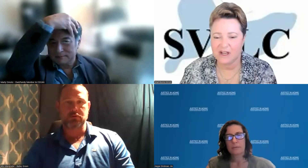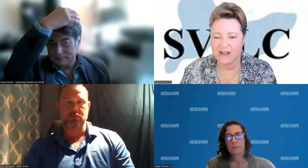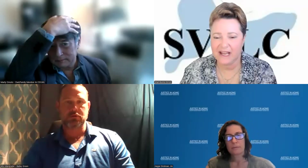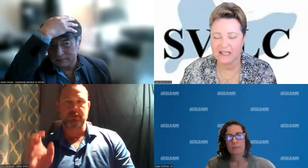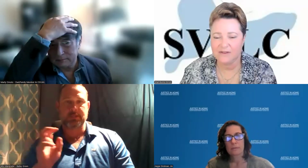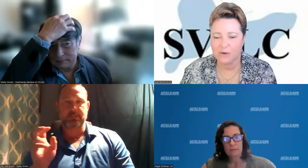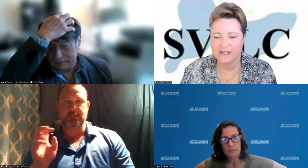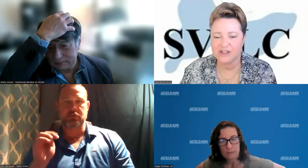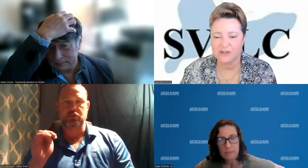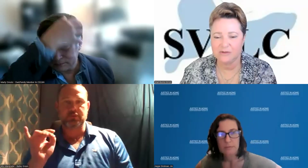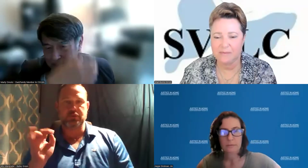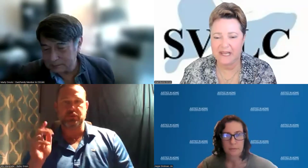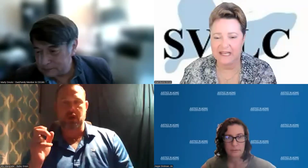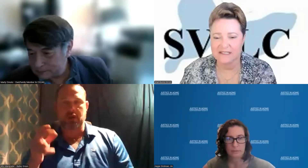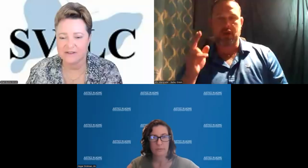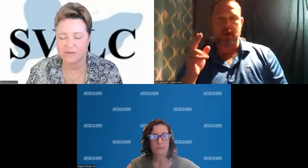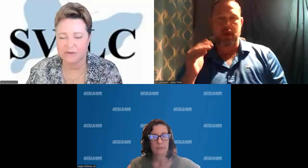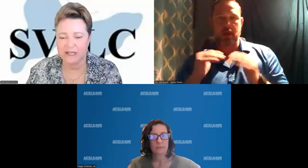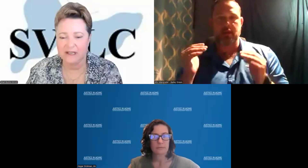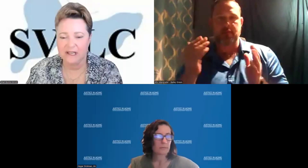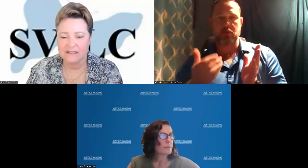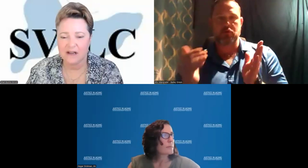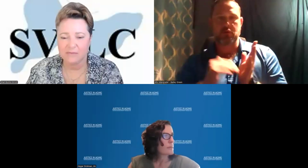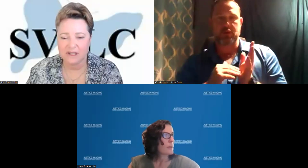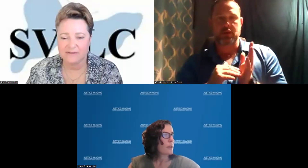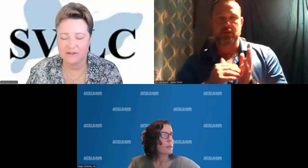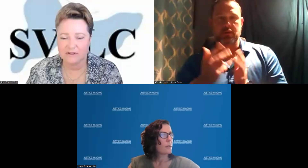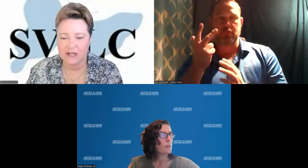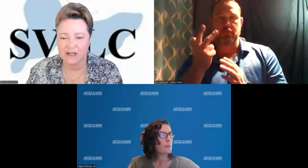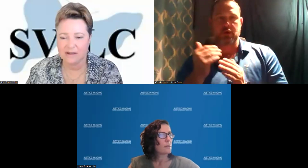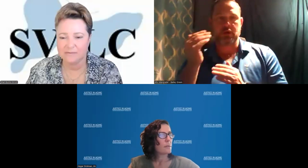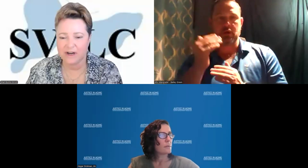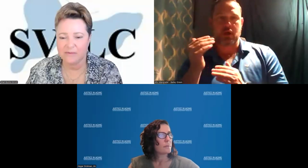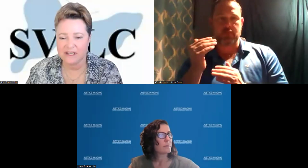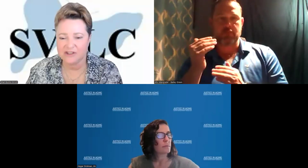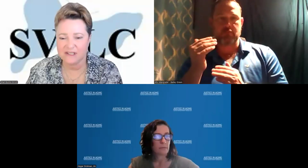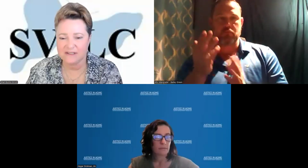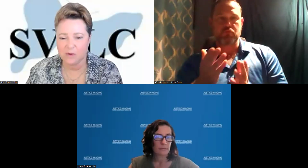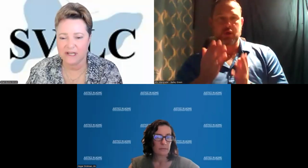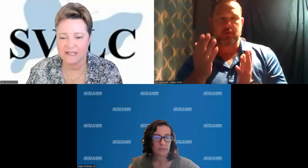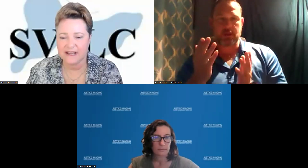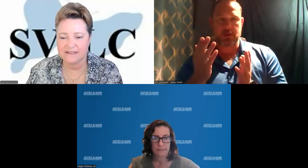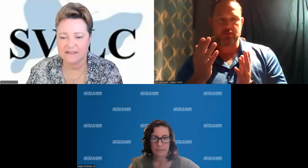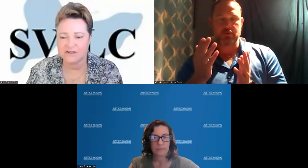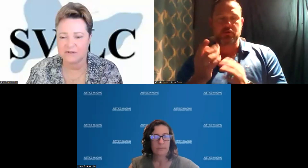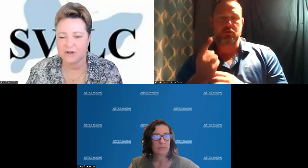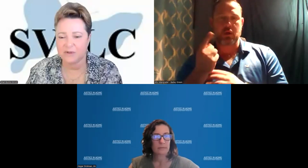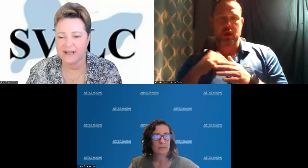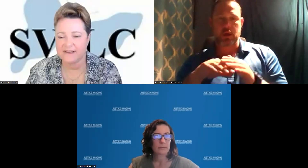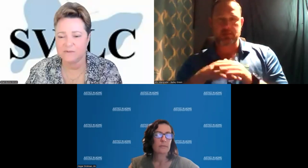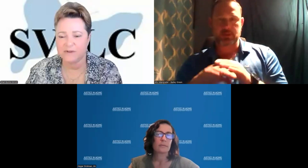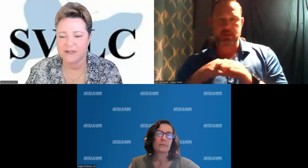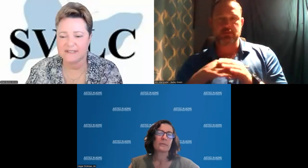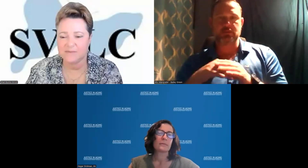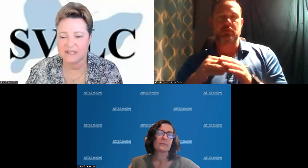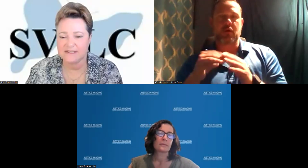just on the high level, want to repeat the three top level recommendations. One is access to affordable